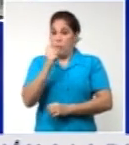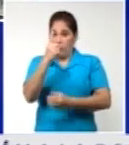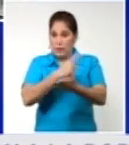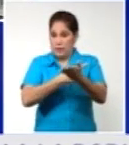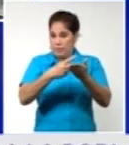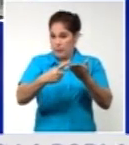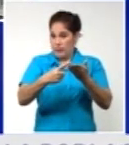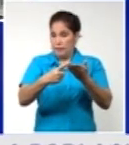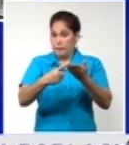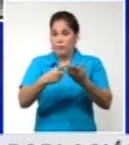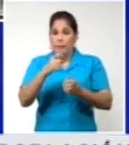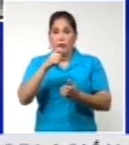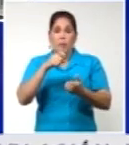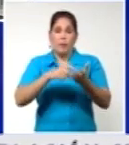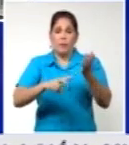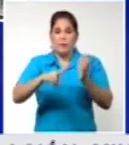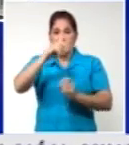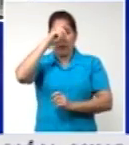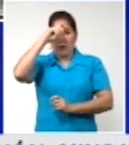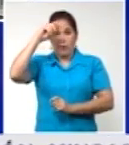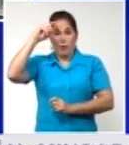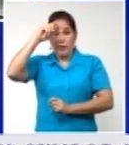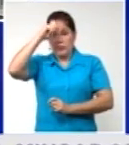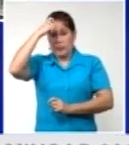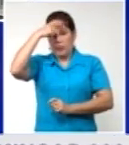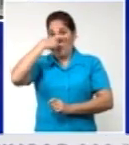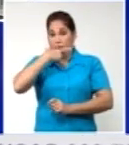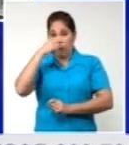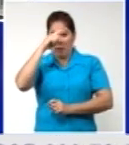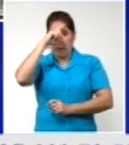3,505 samples. Then Matanzas with